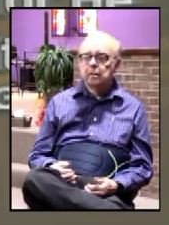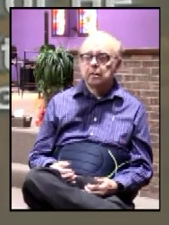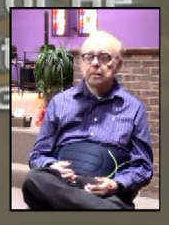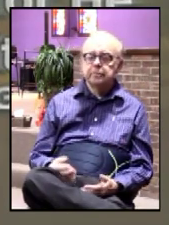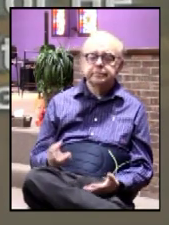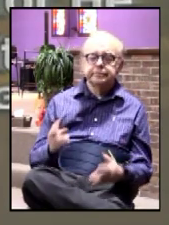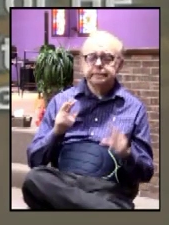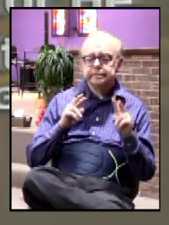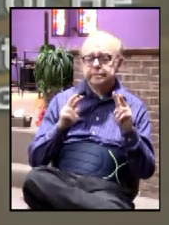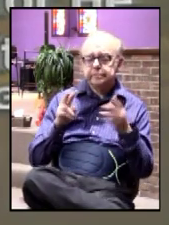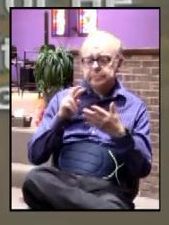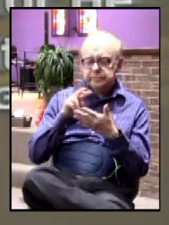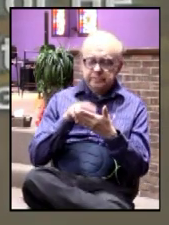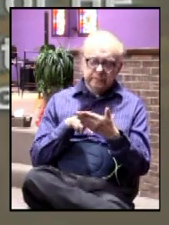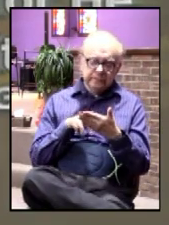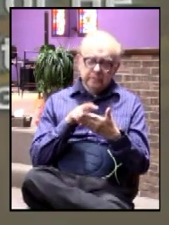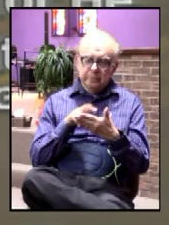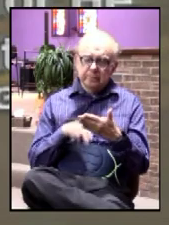Look at what he says.